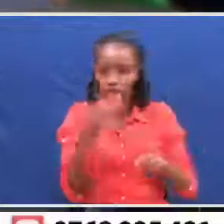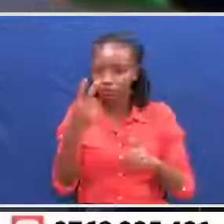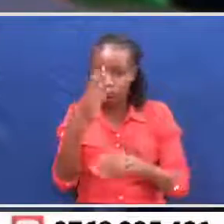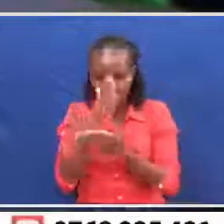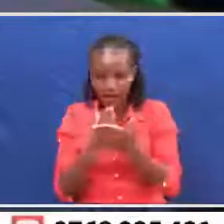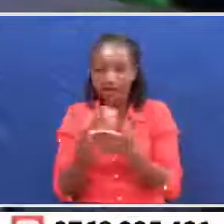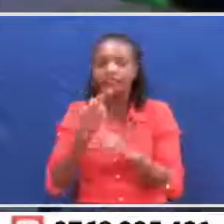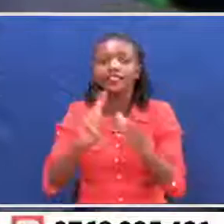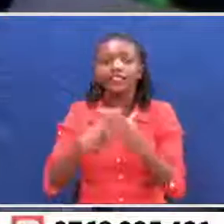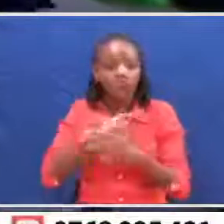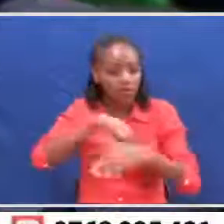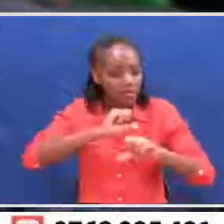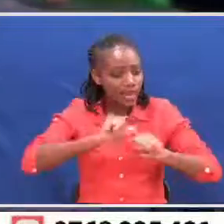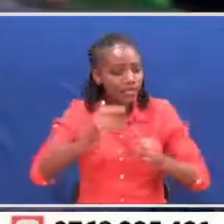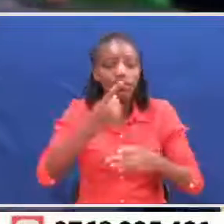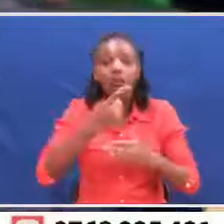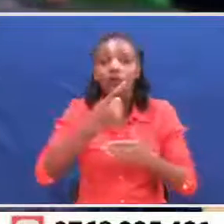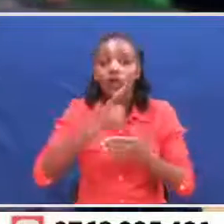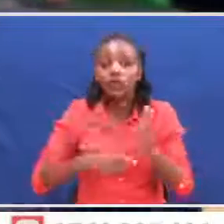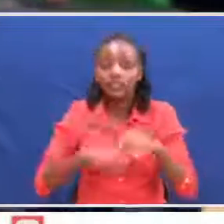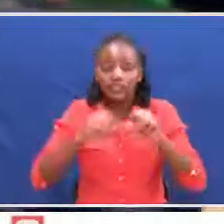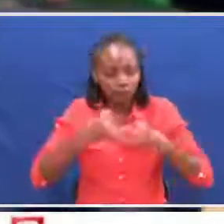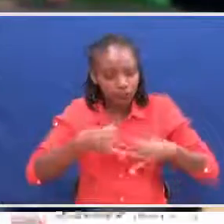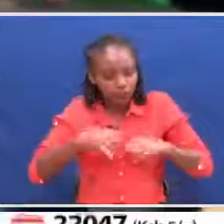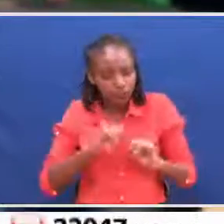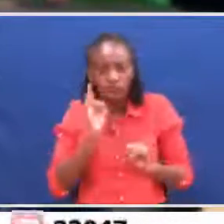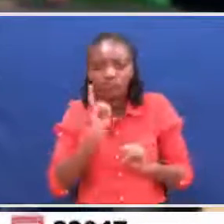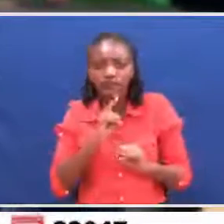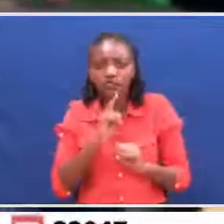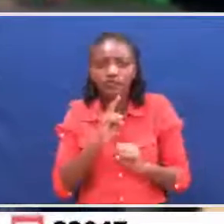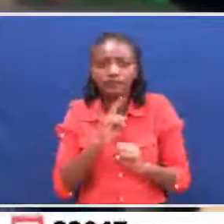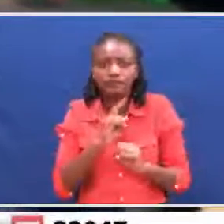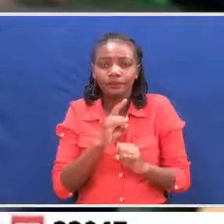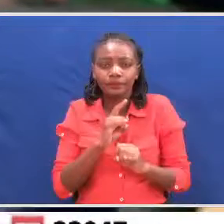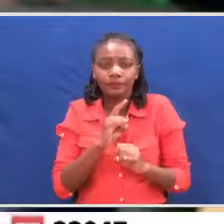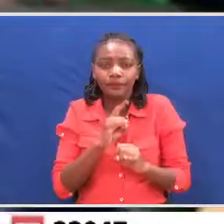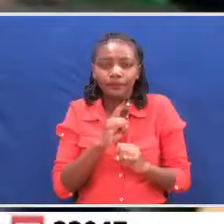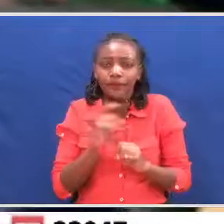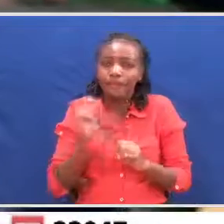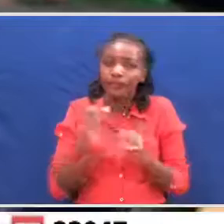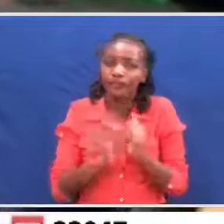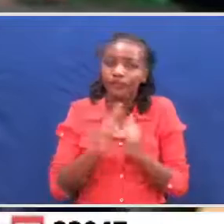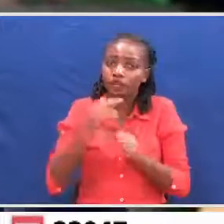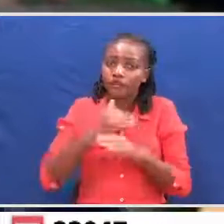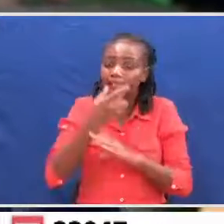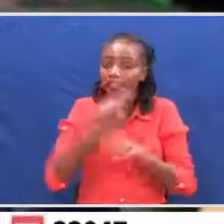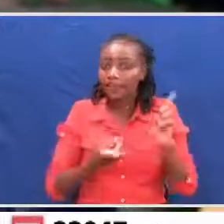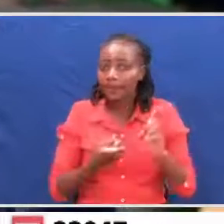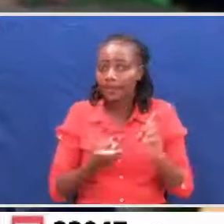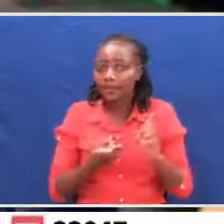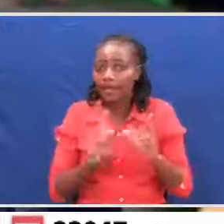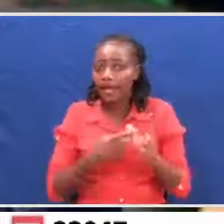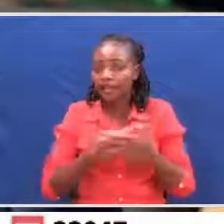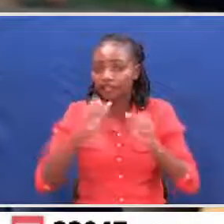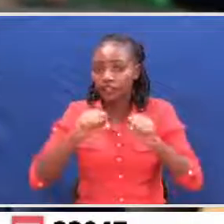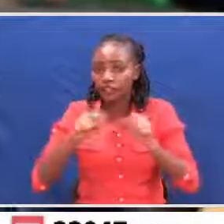we've agreed with them that indeed they can try to finish the main structures by December next year, so that